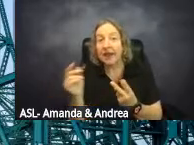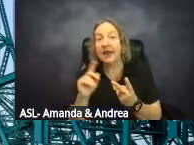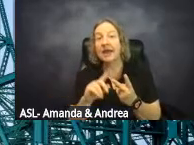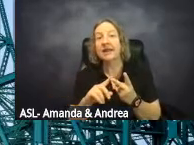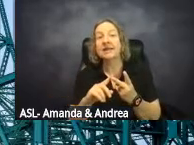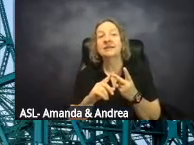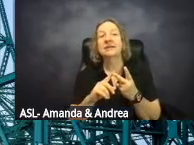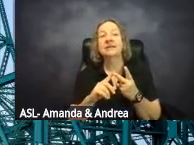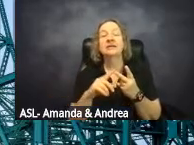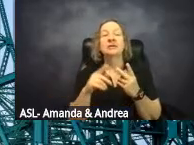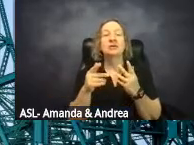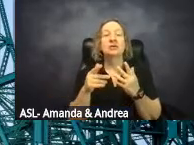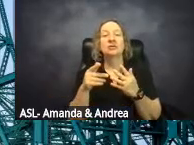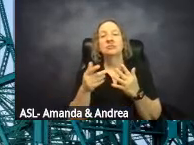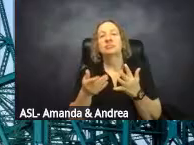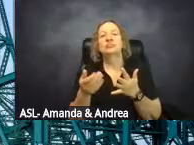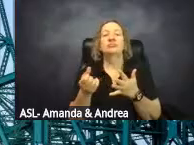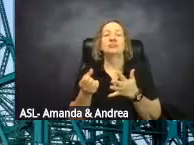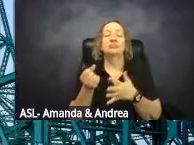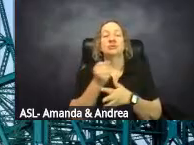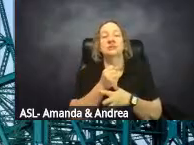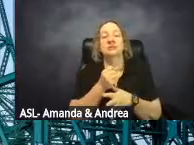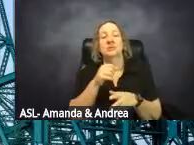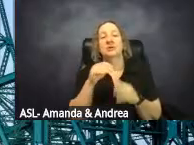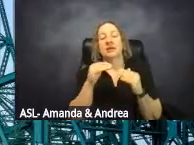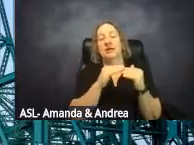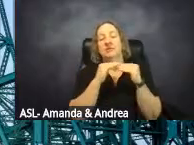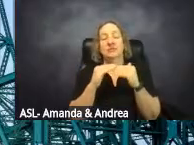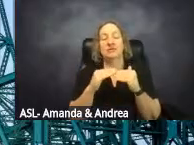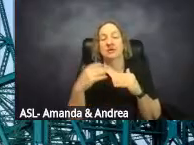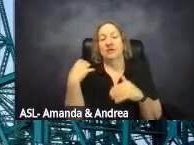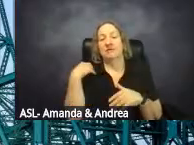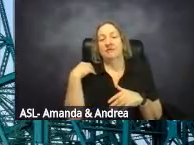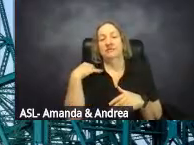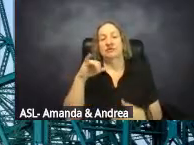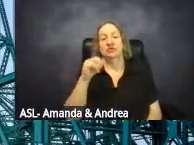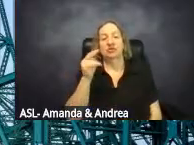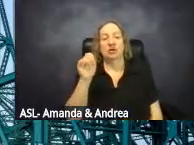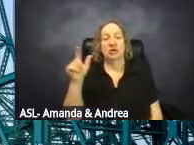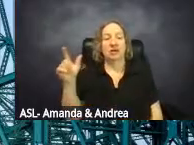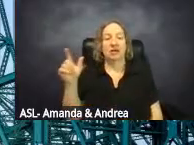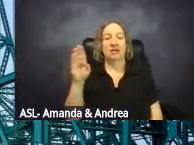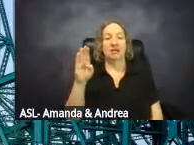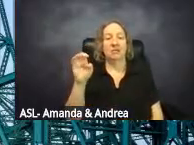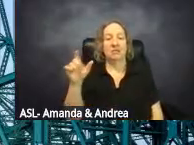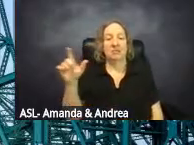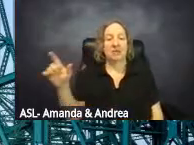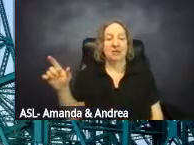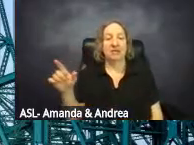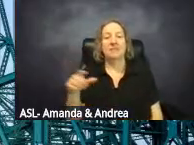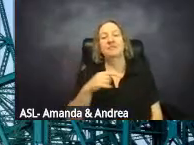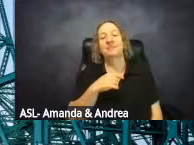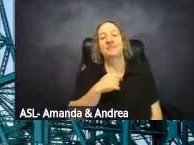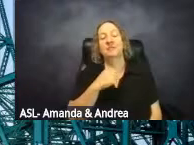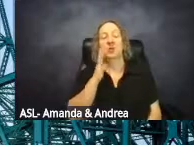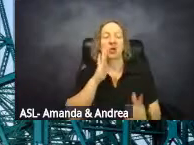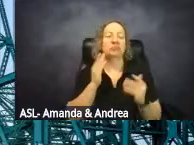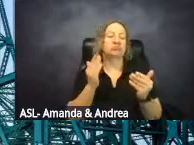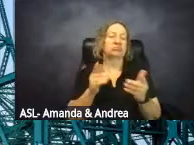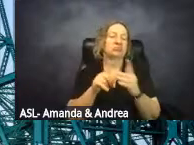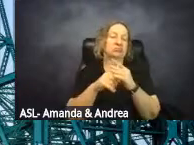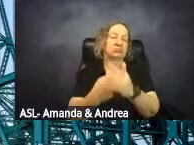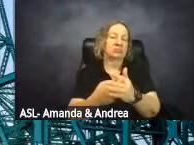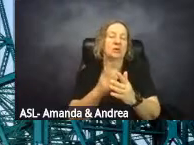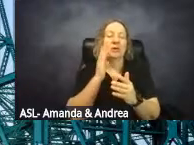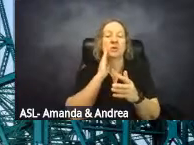Principal Equity Officer, John L. Bell. So we'll go ahead and get started. I'm going to run through the slides, and then